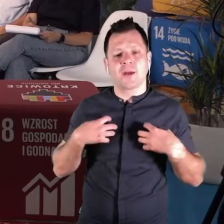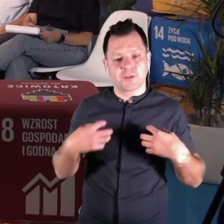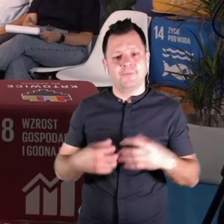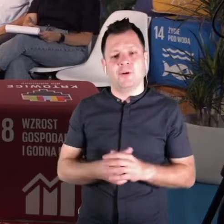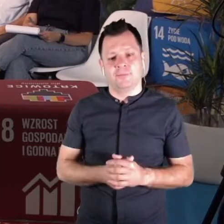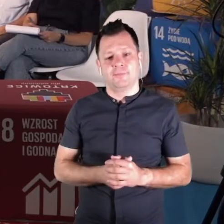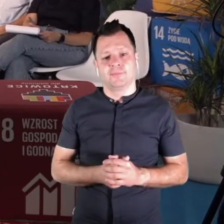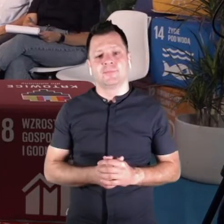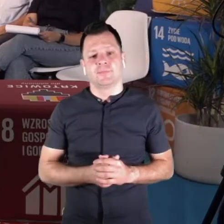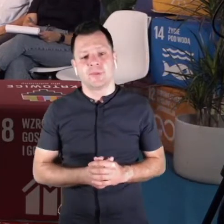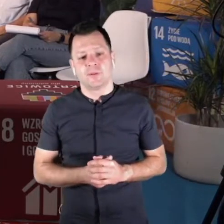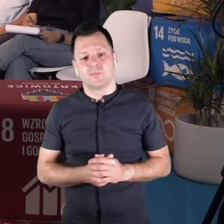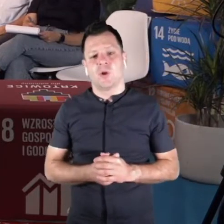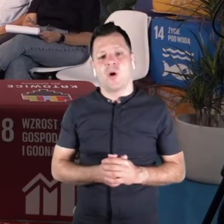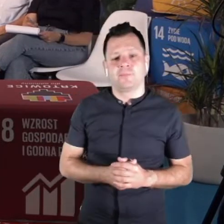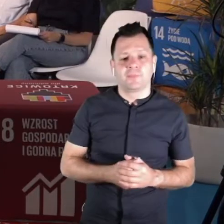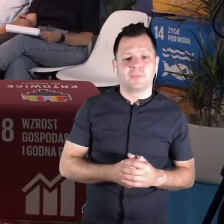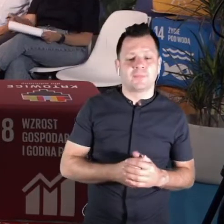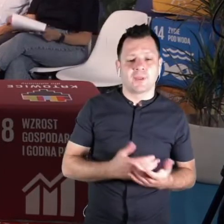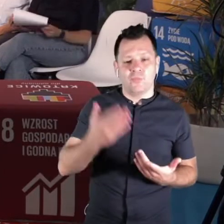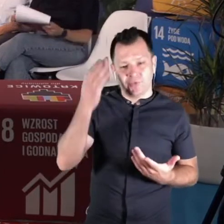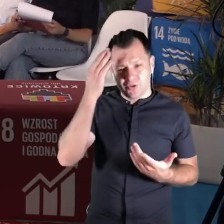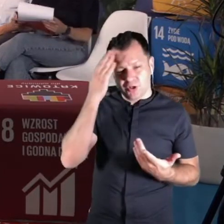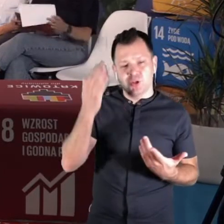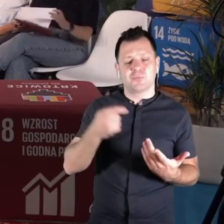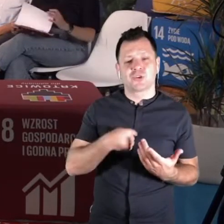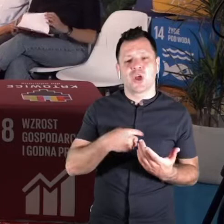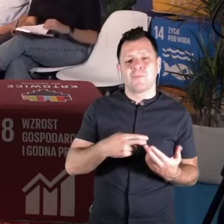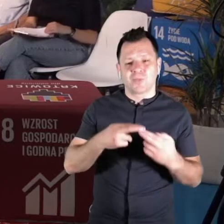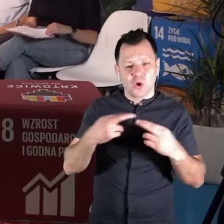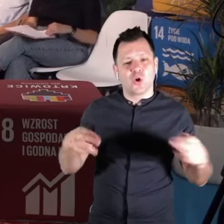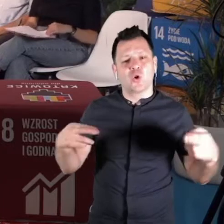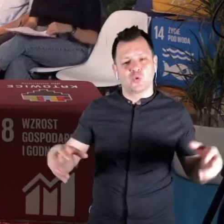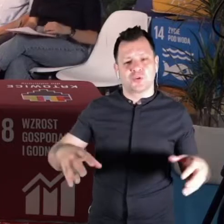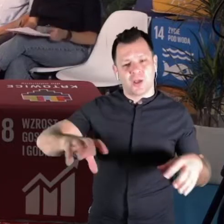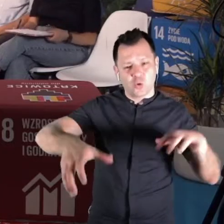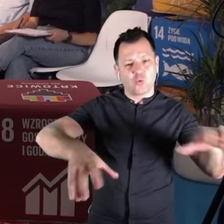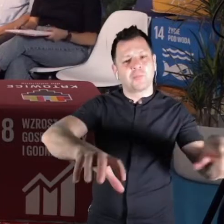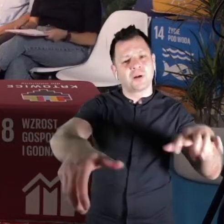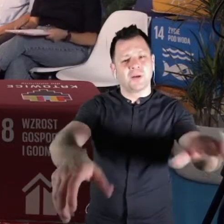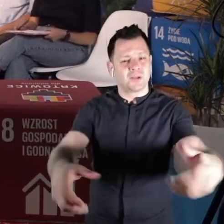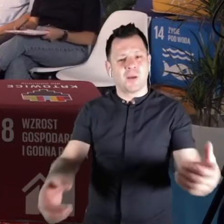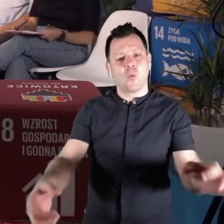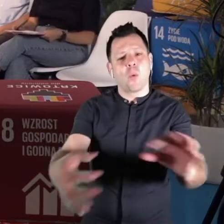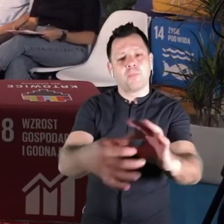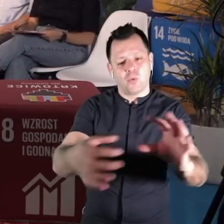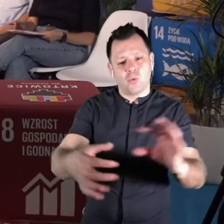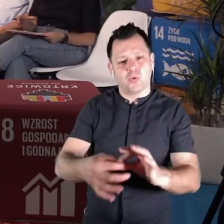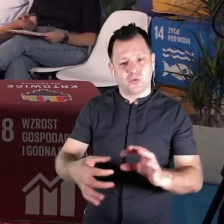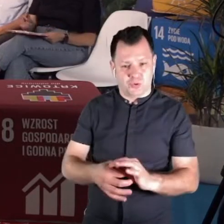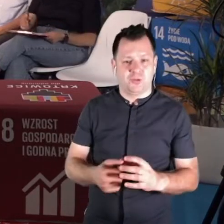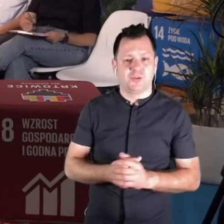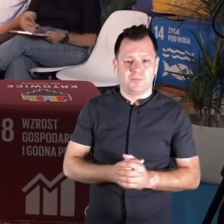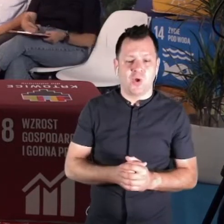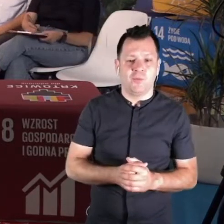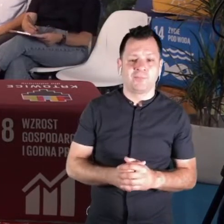knowledge. So even that those team was smaller, they were really into this project, and they were